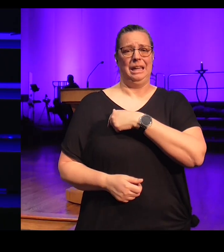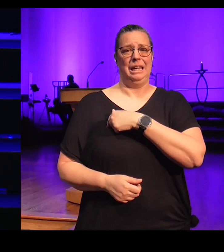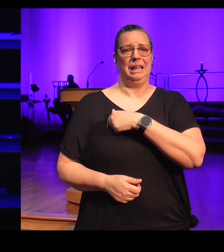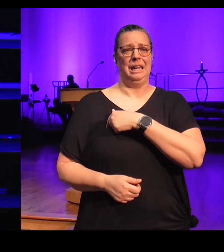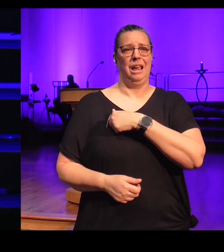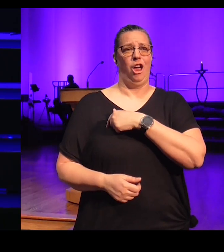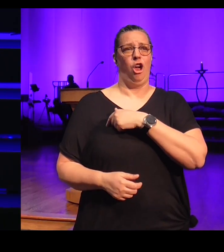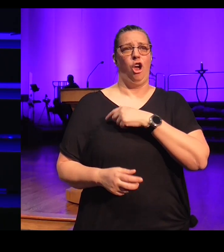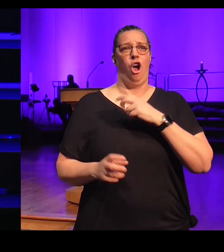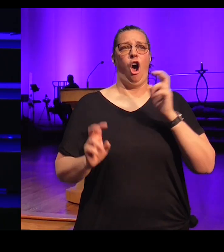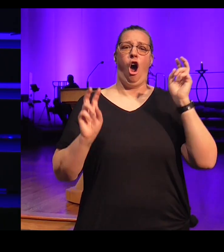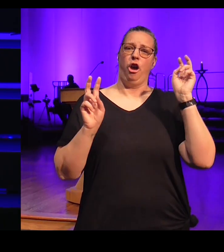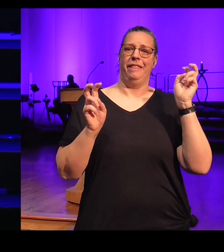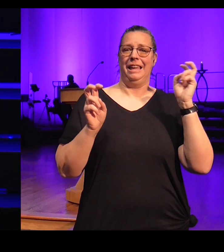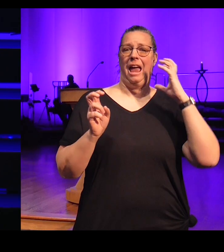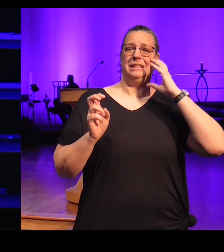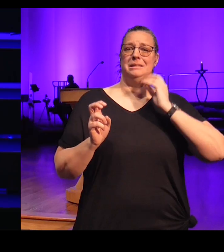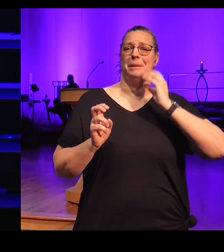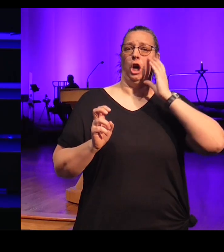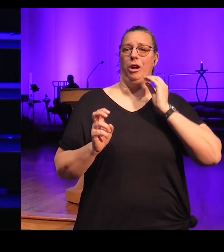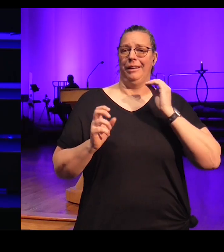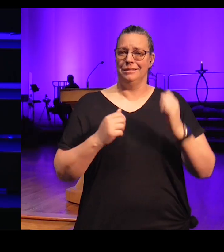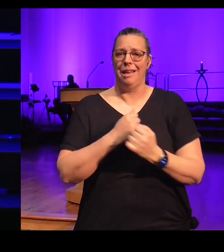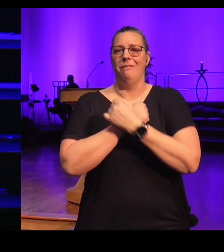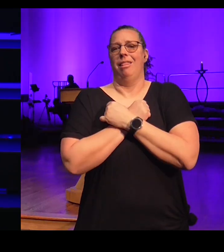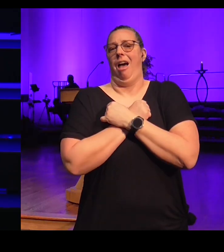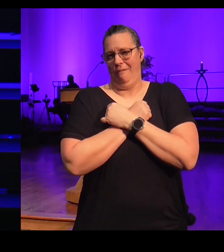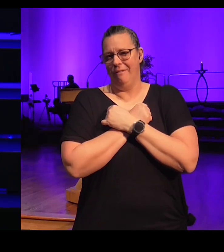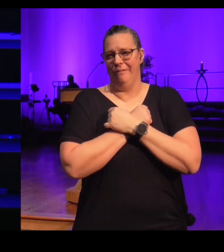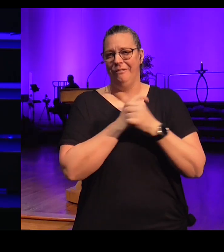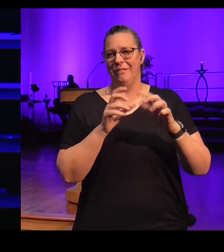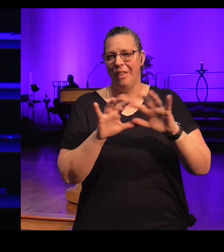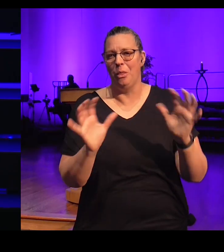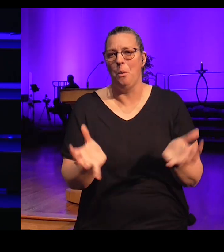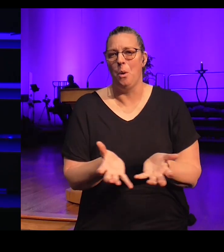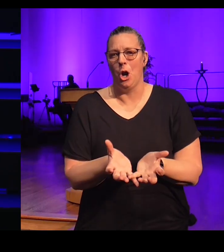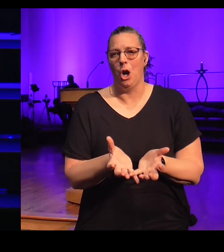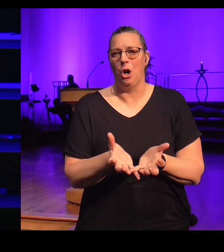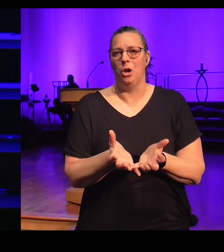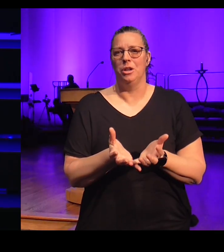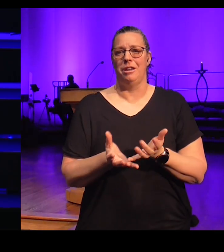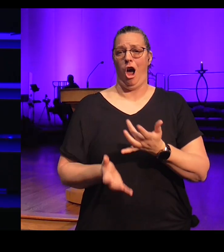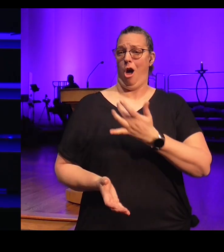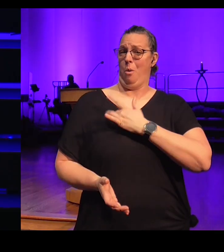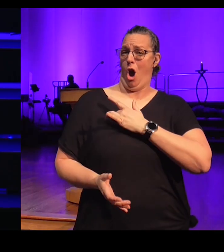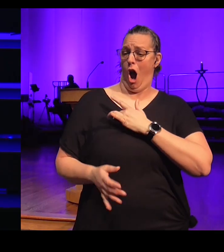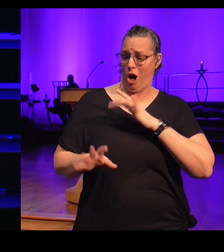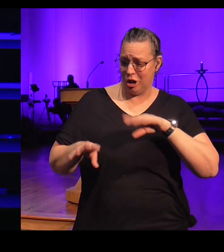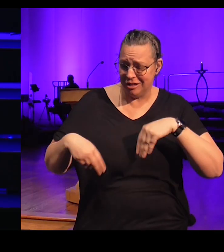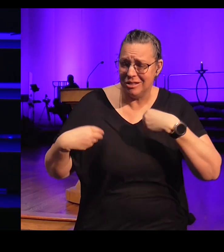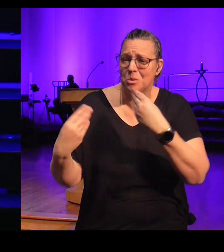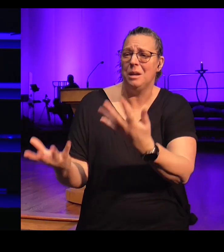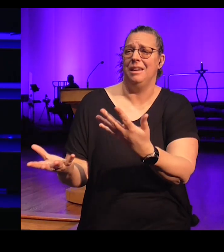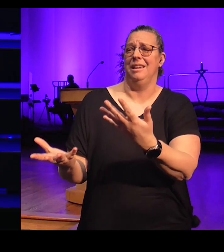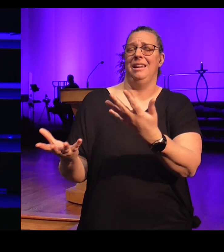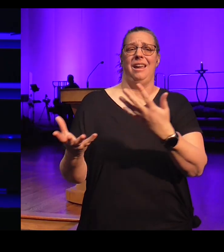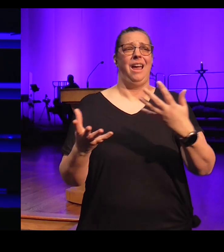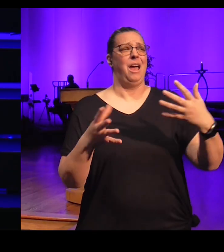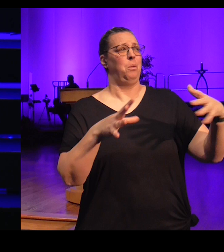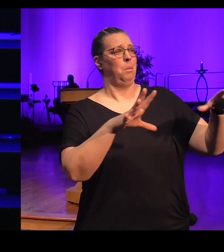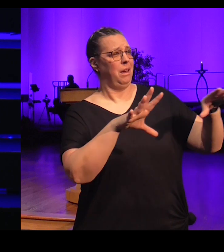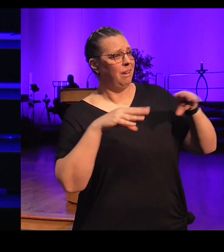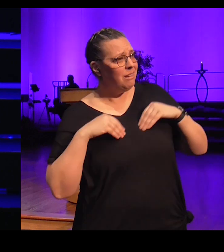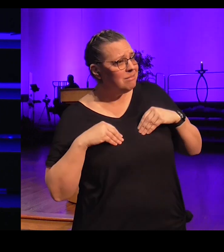the experience of love in the world, that we can give from our hearts, that we can allow